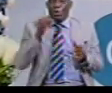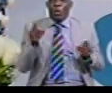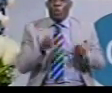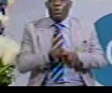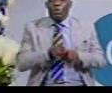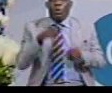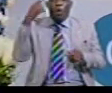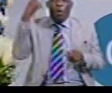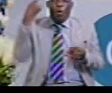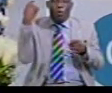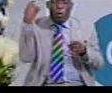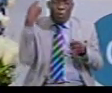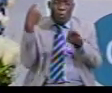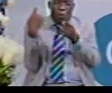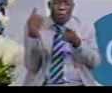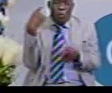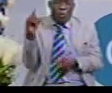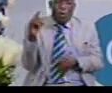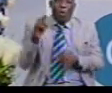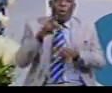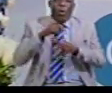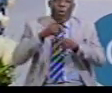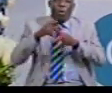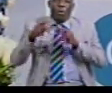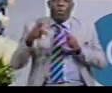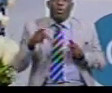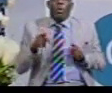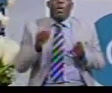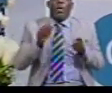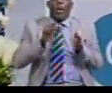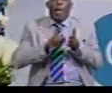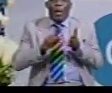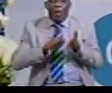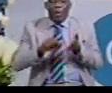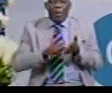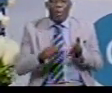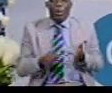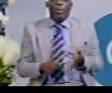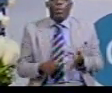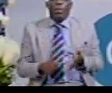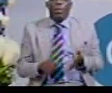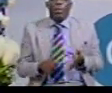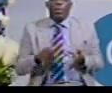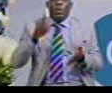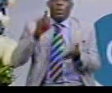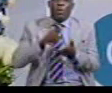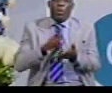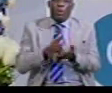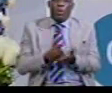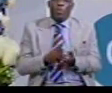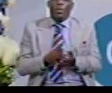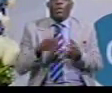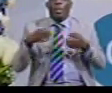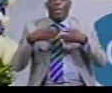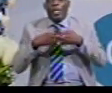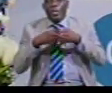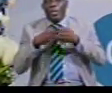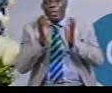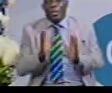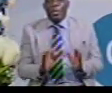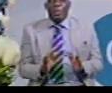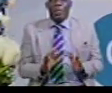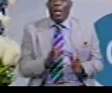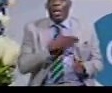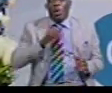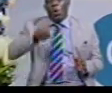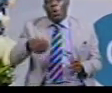les professionnels. Accountants, medical doctors, engineers, and for all professionals. Les comptables, les médecins,